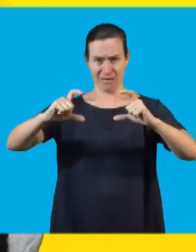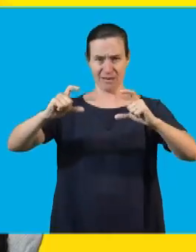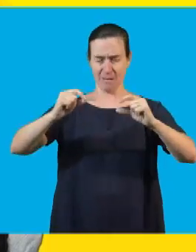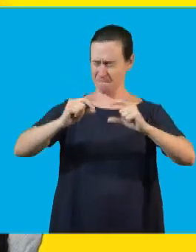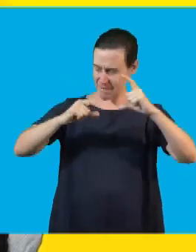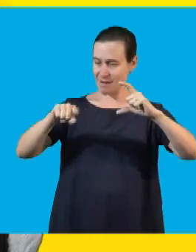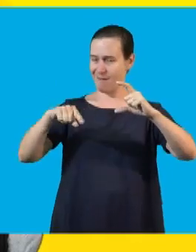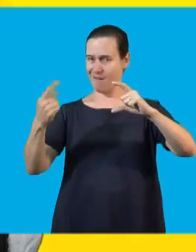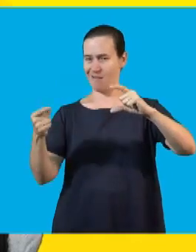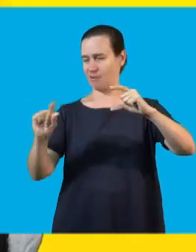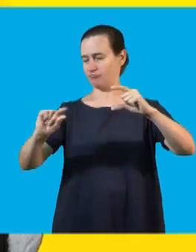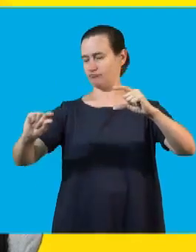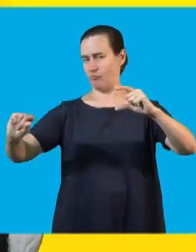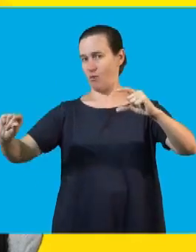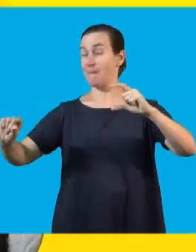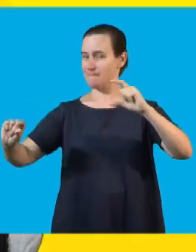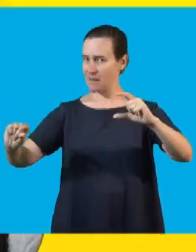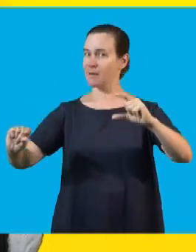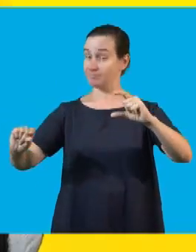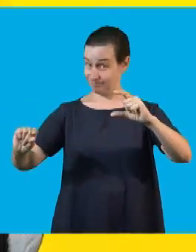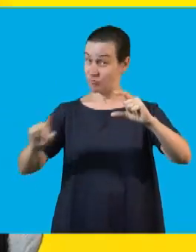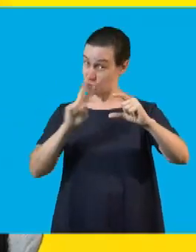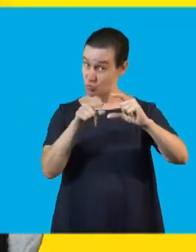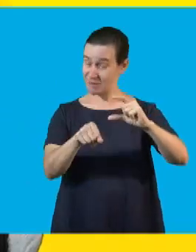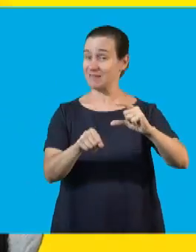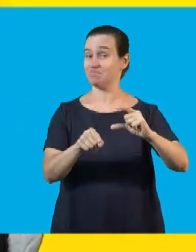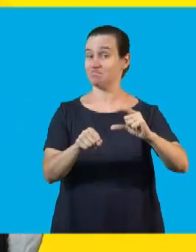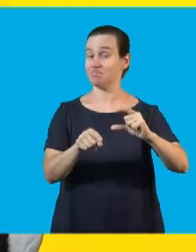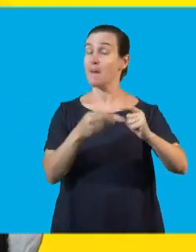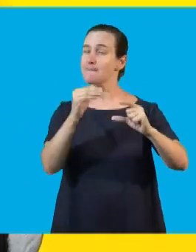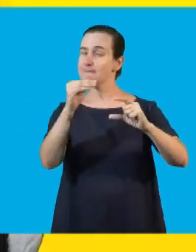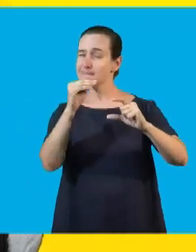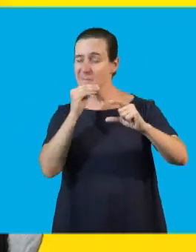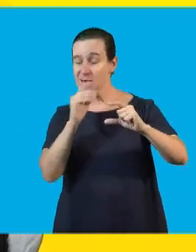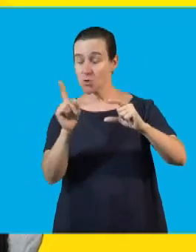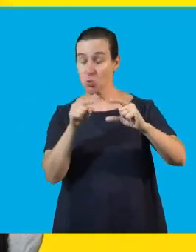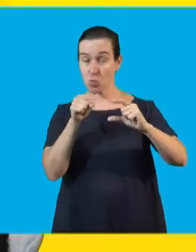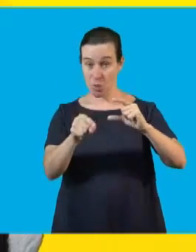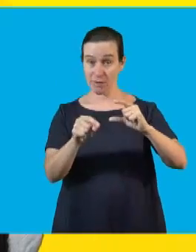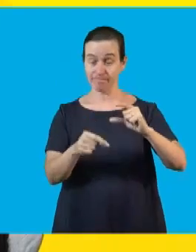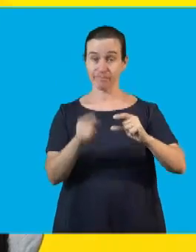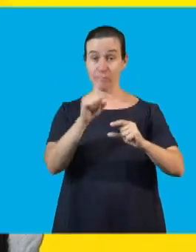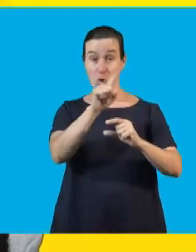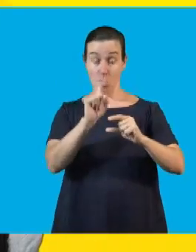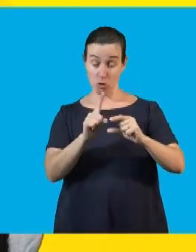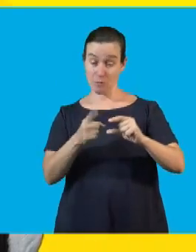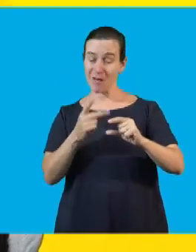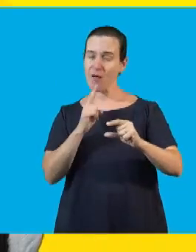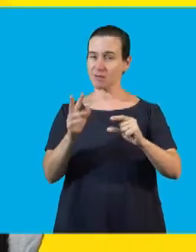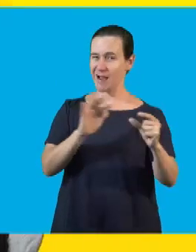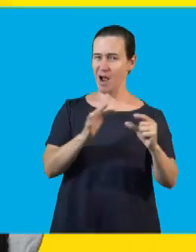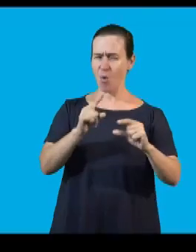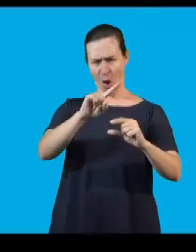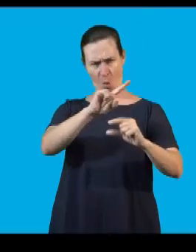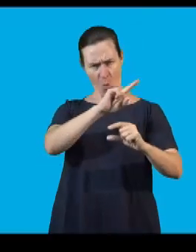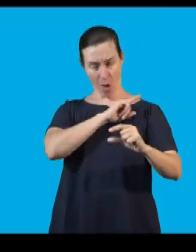bolder and larger, all right? I want you to take note of that because that means this question wants you to